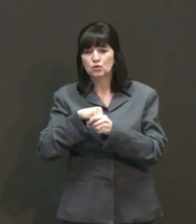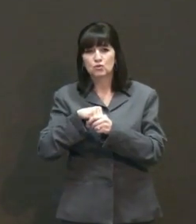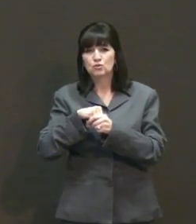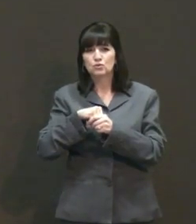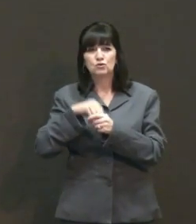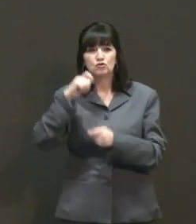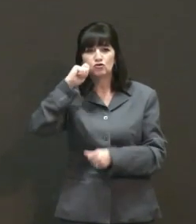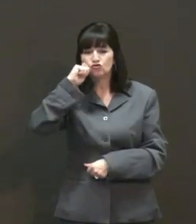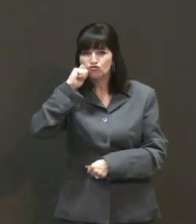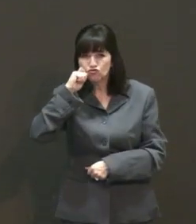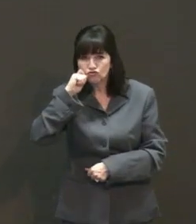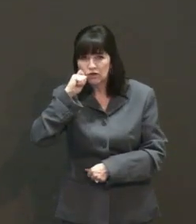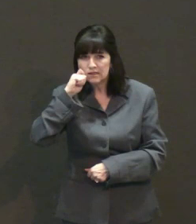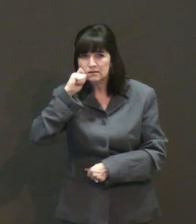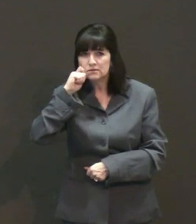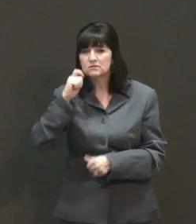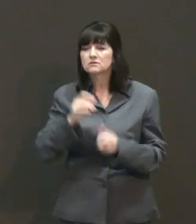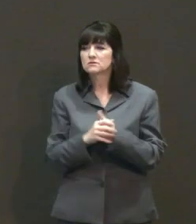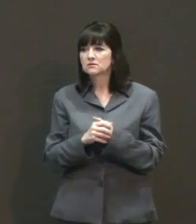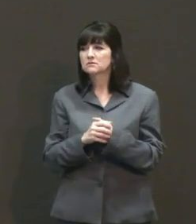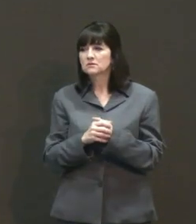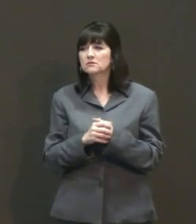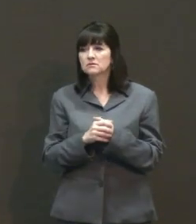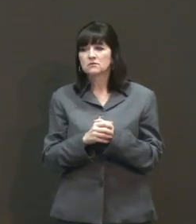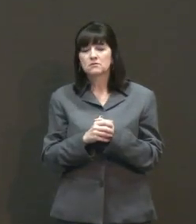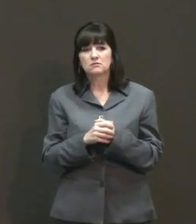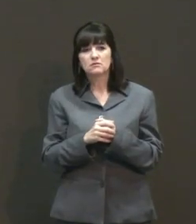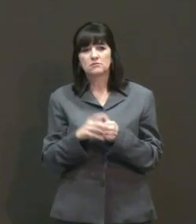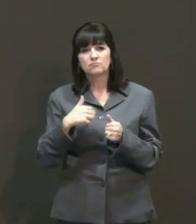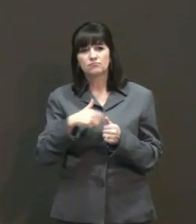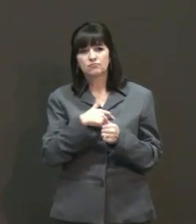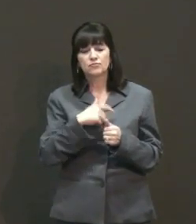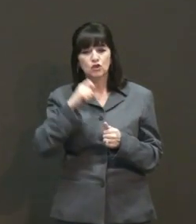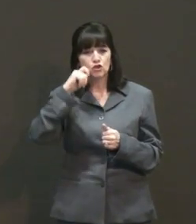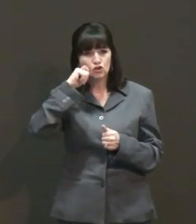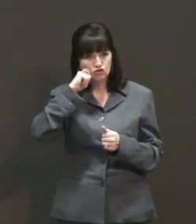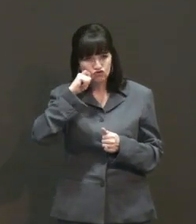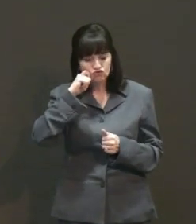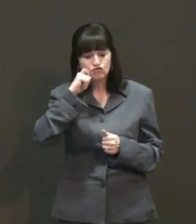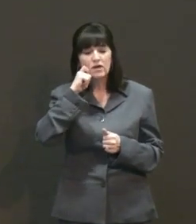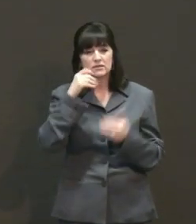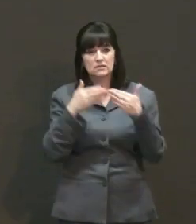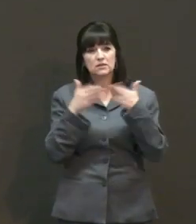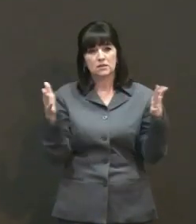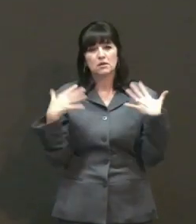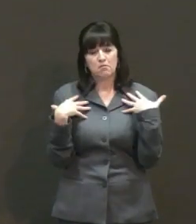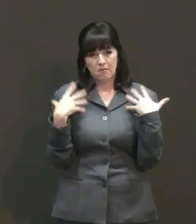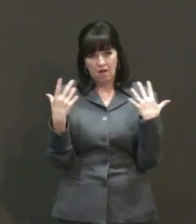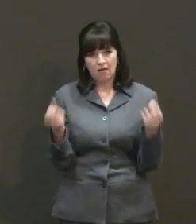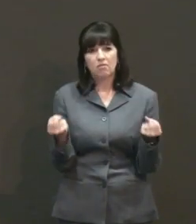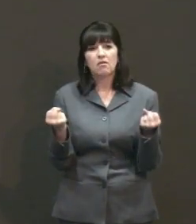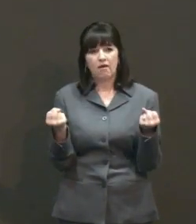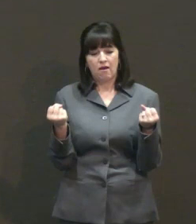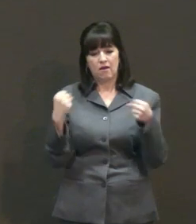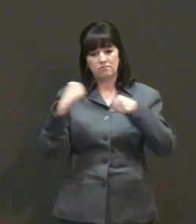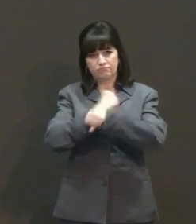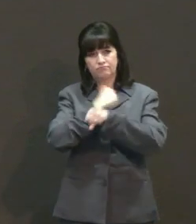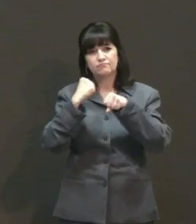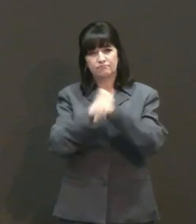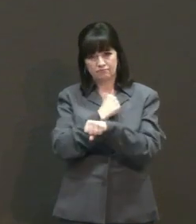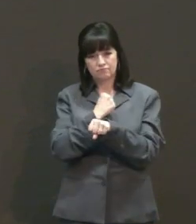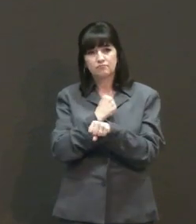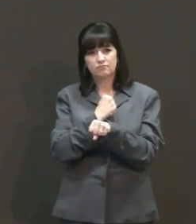So, we capture race and ethnicity in our public health data in a variety of ways, but when it comes